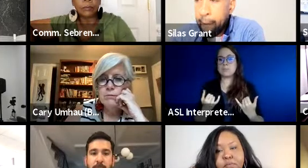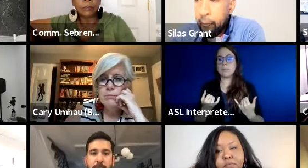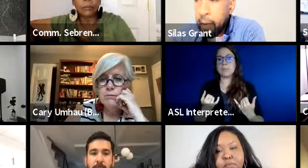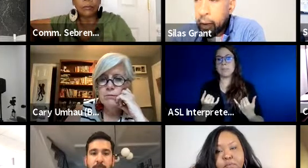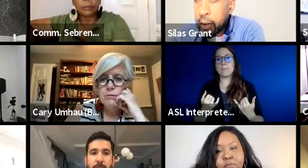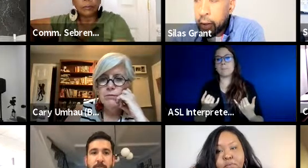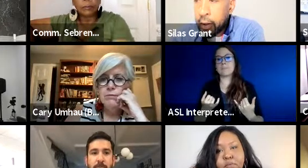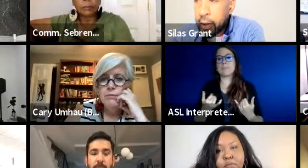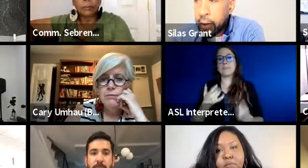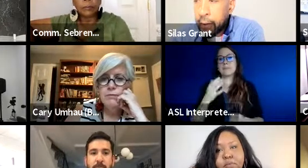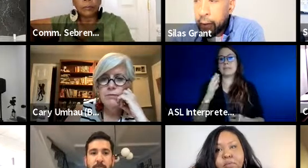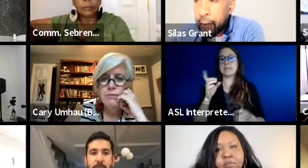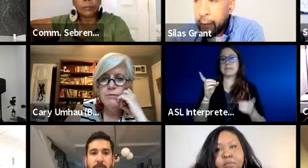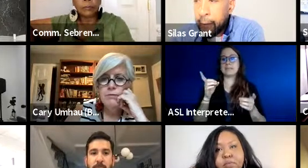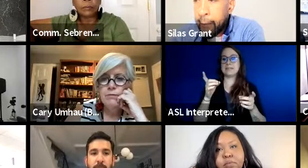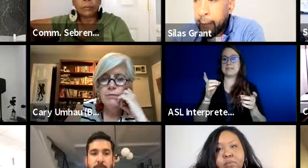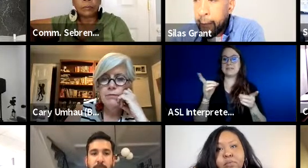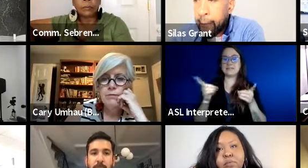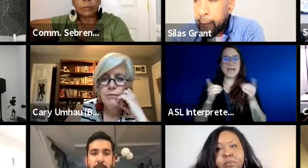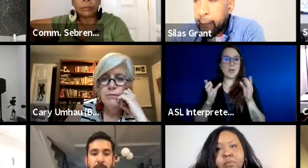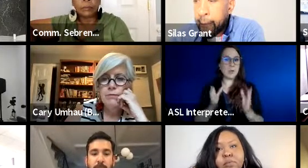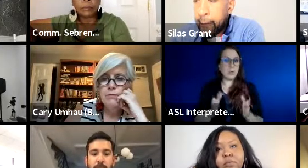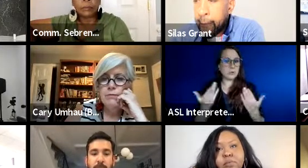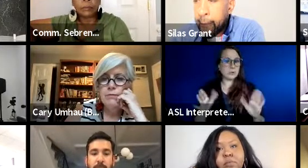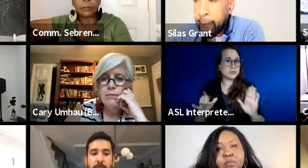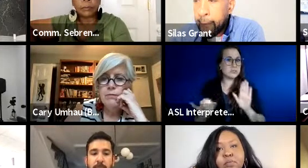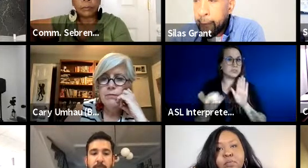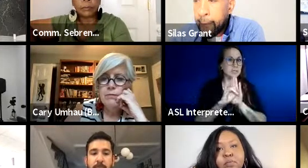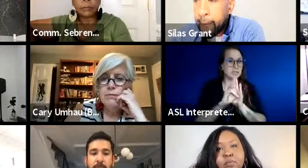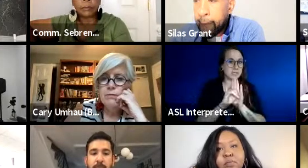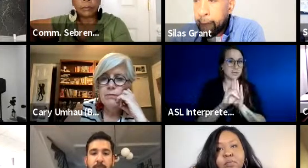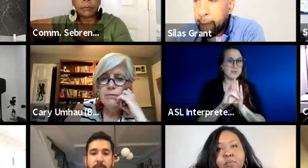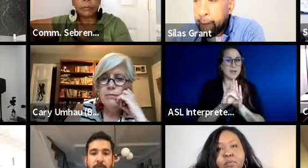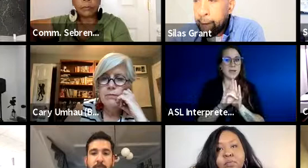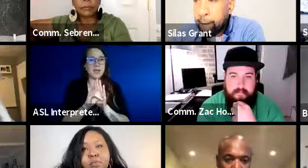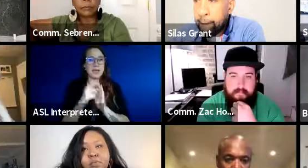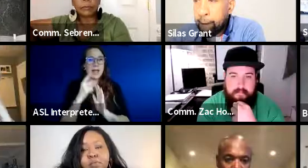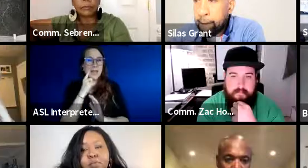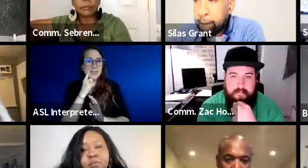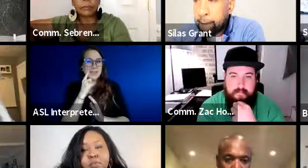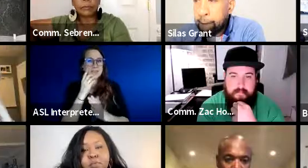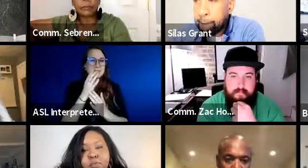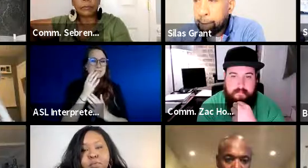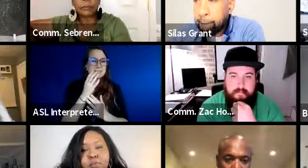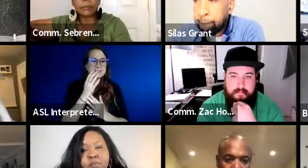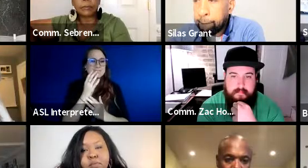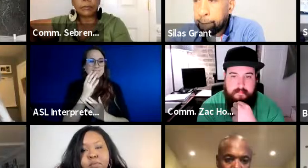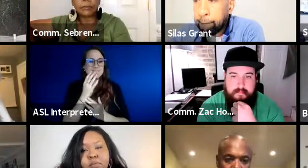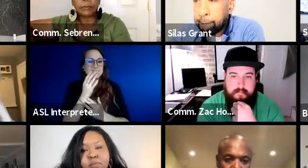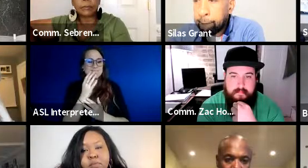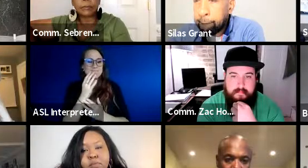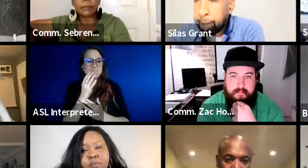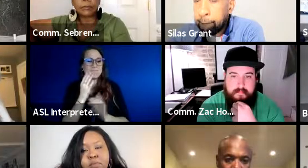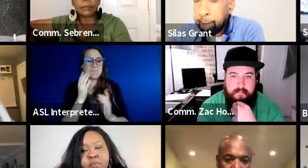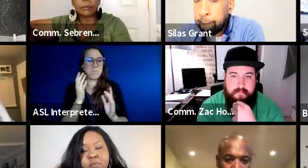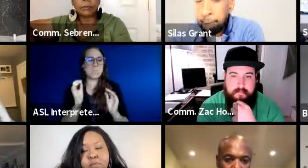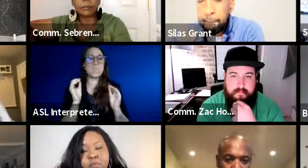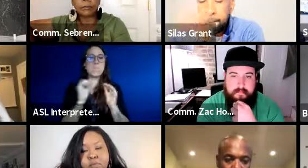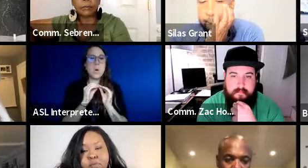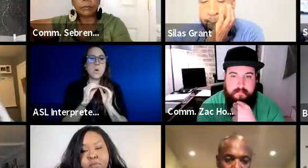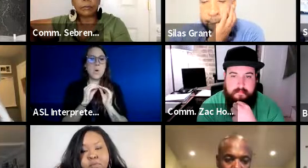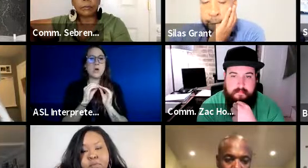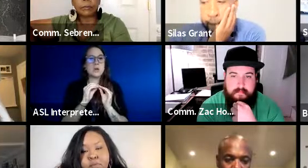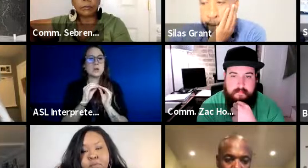the director has also identified, I think, some even more